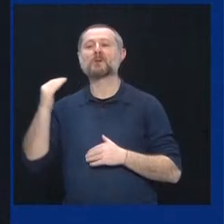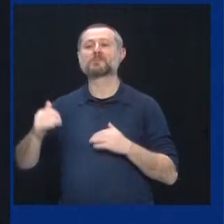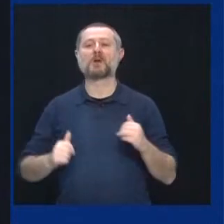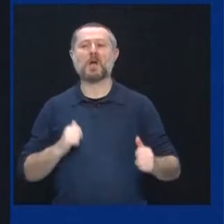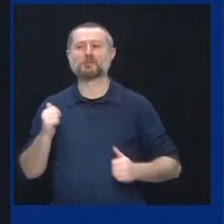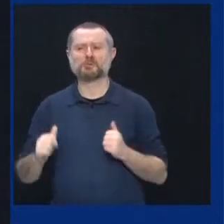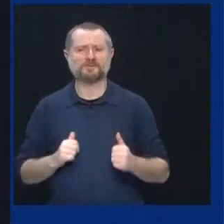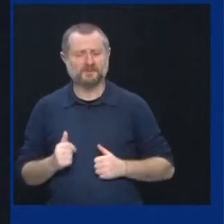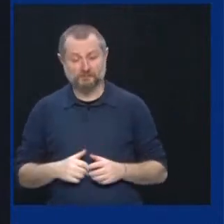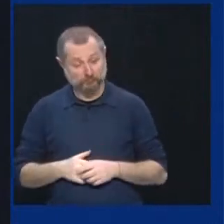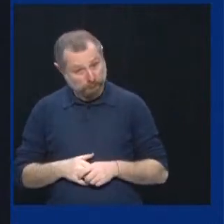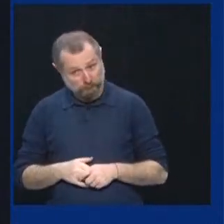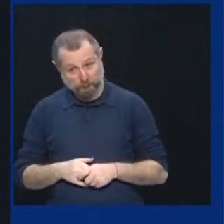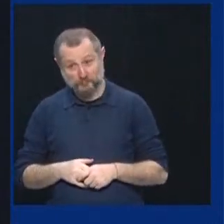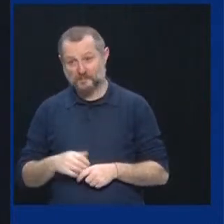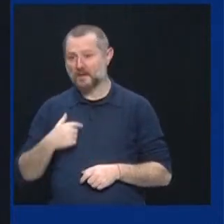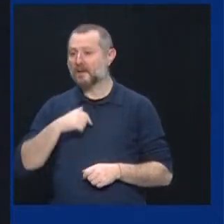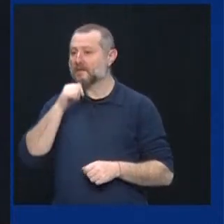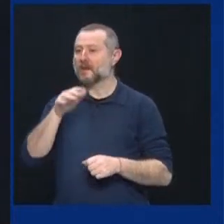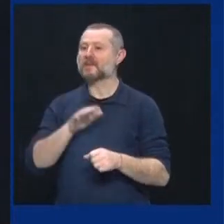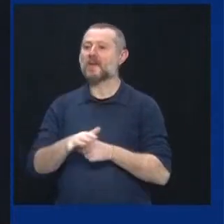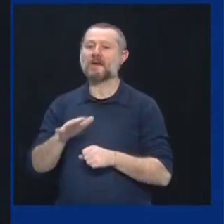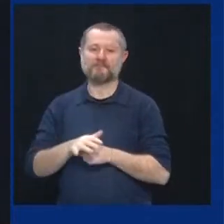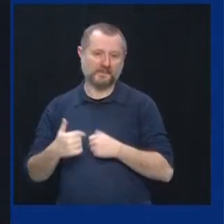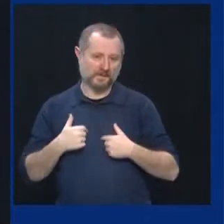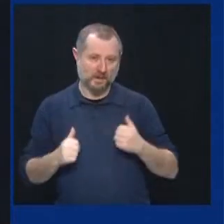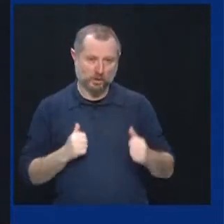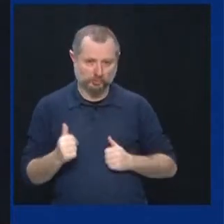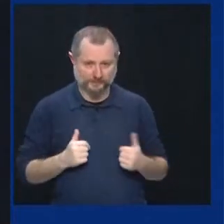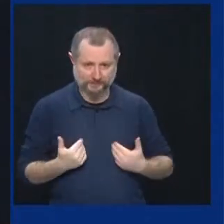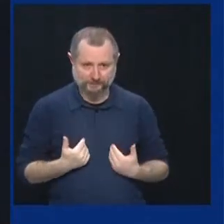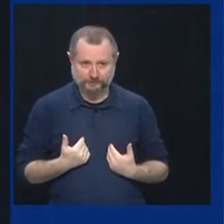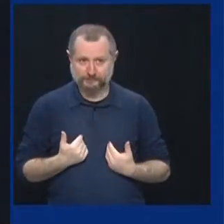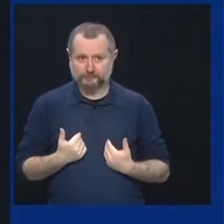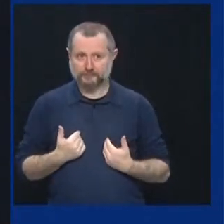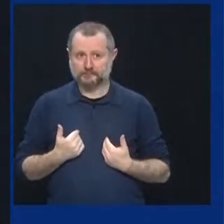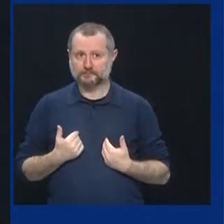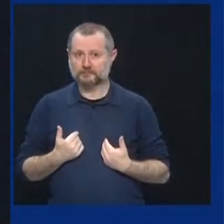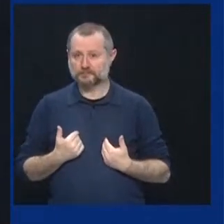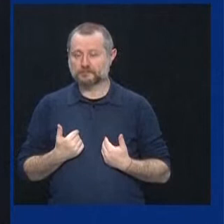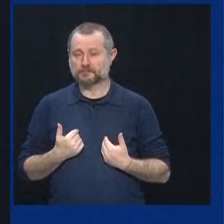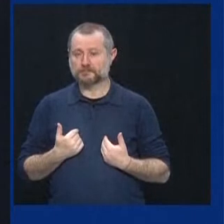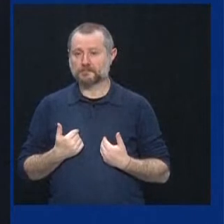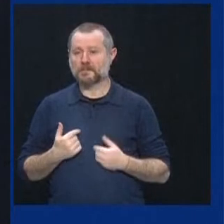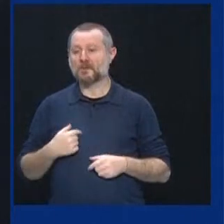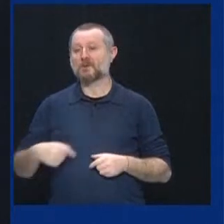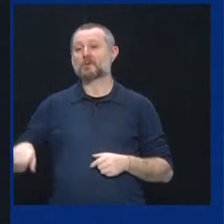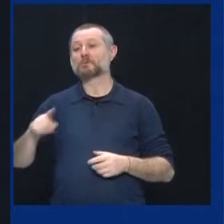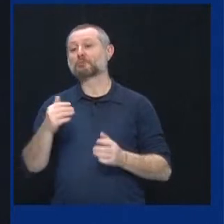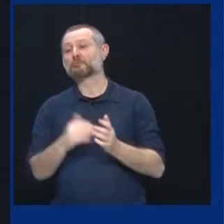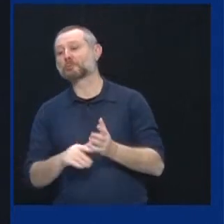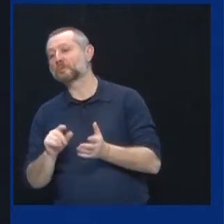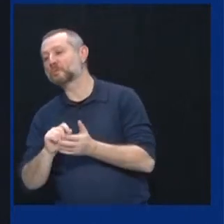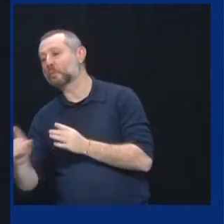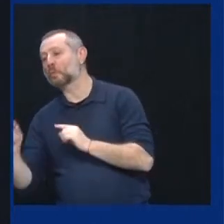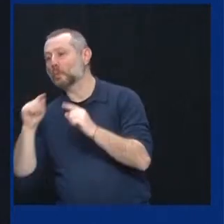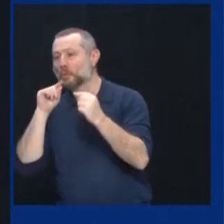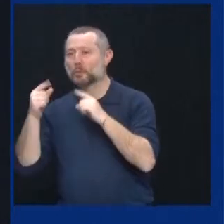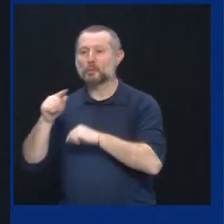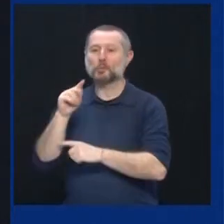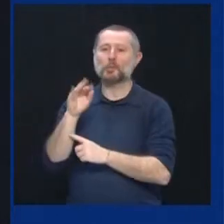I wasn't aggressive enough. I didn't come back to you every time you retweeted